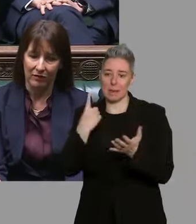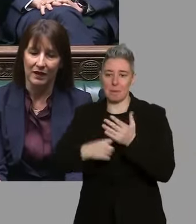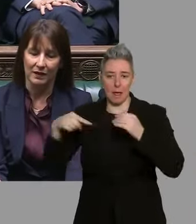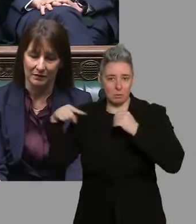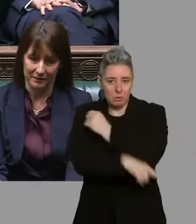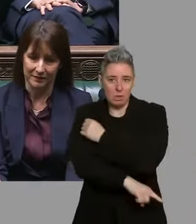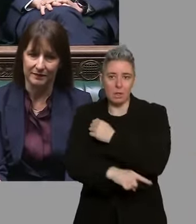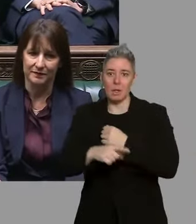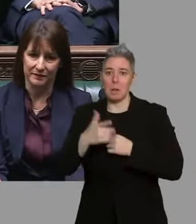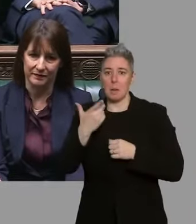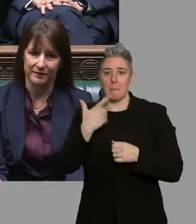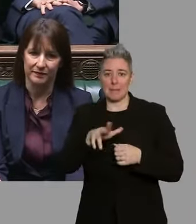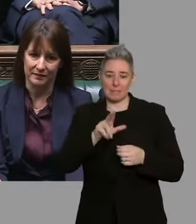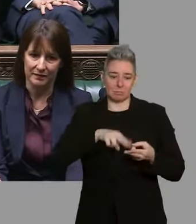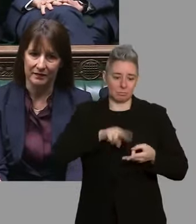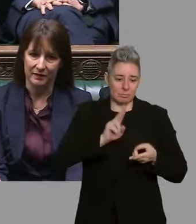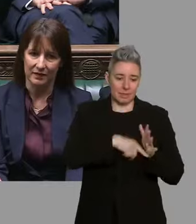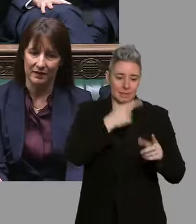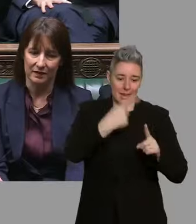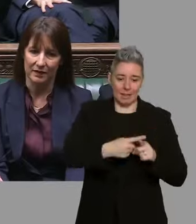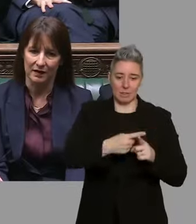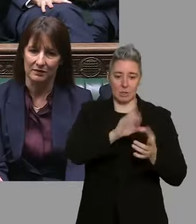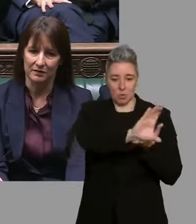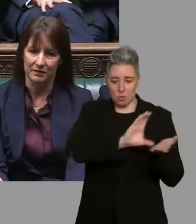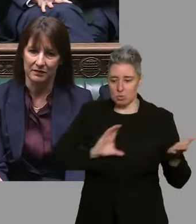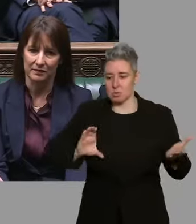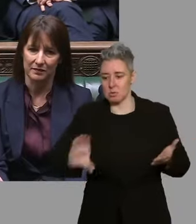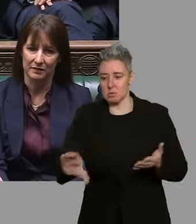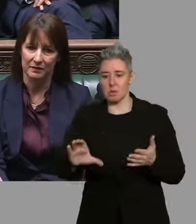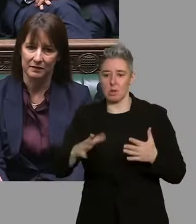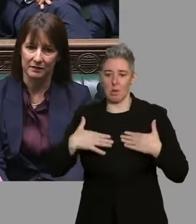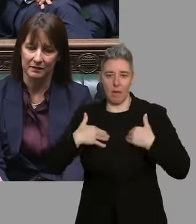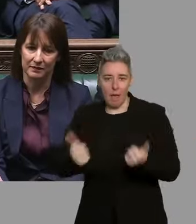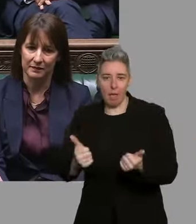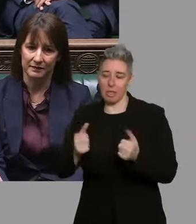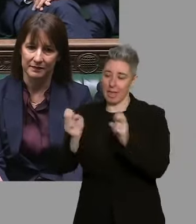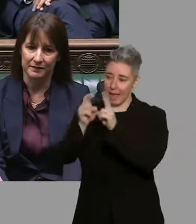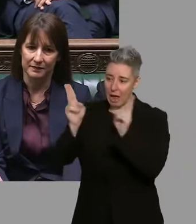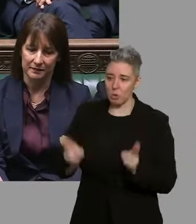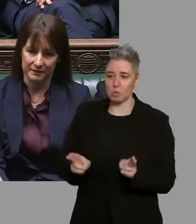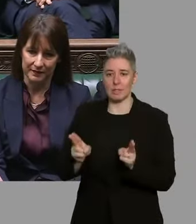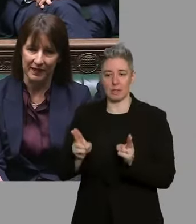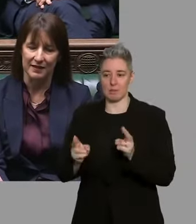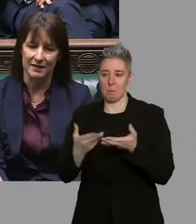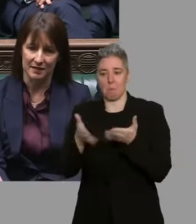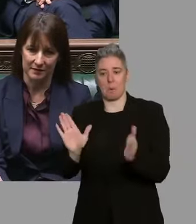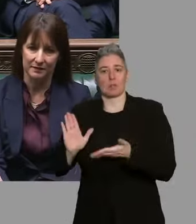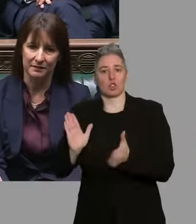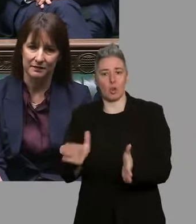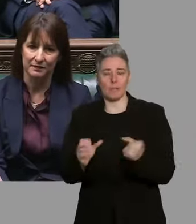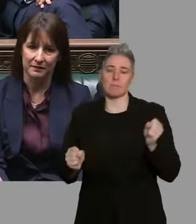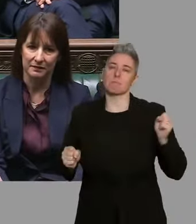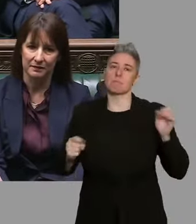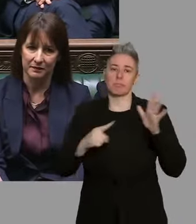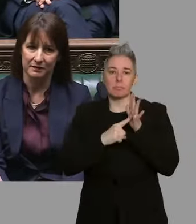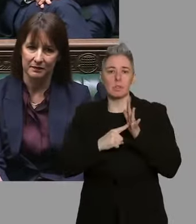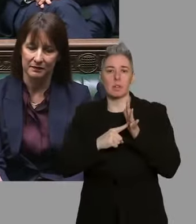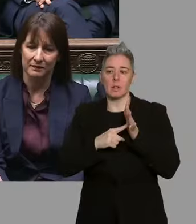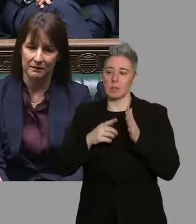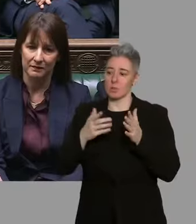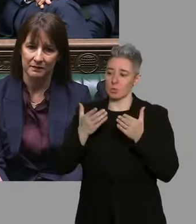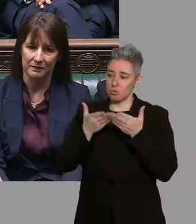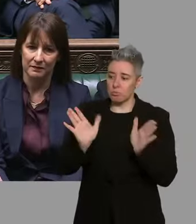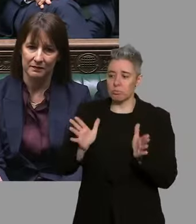and housing, vital to stability, vital to growth. And we've got an ironclad commitment to our fiscal rules. And she will welcome, no doubt,